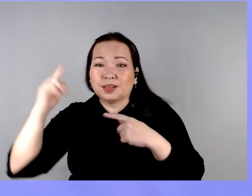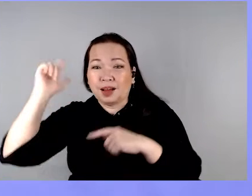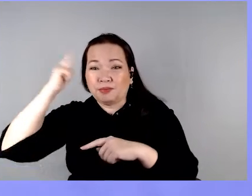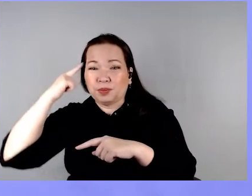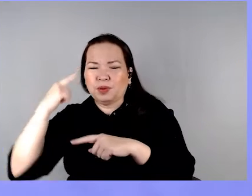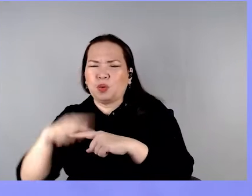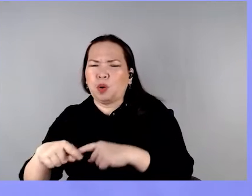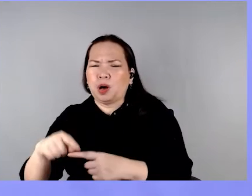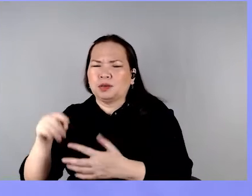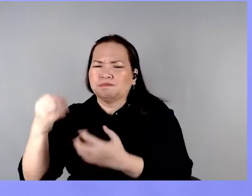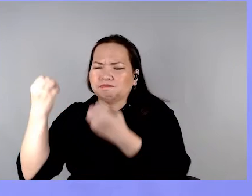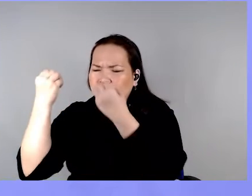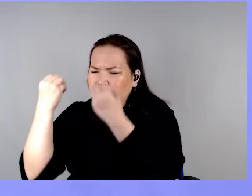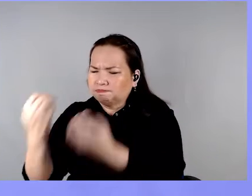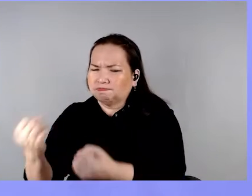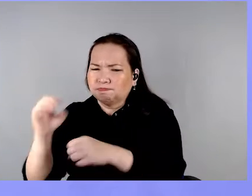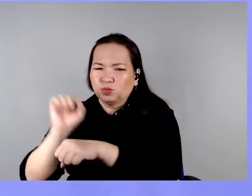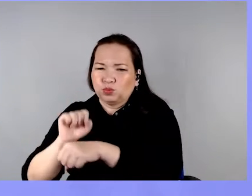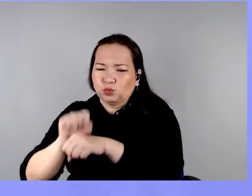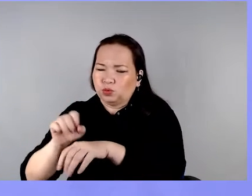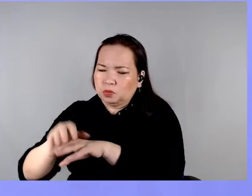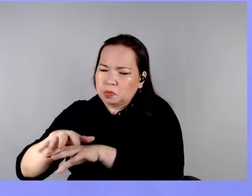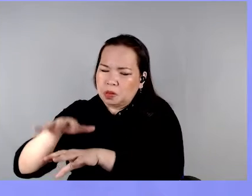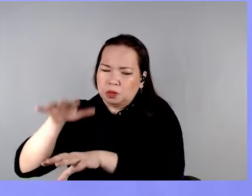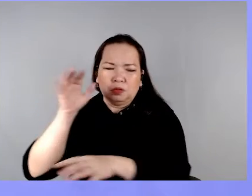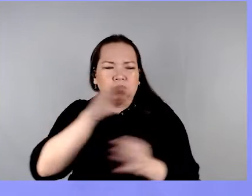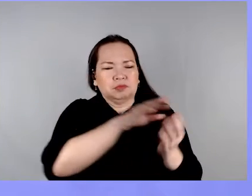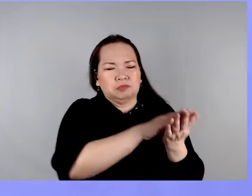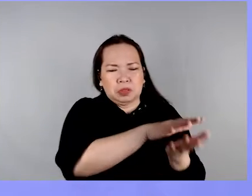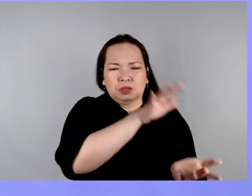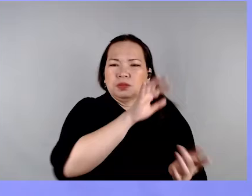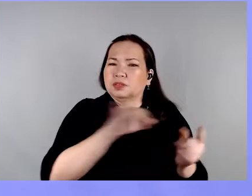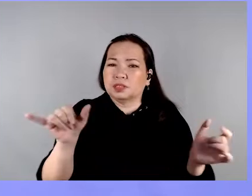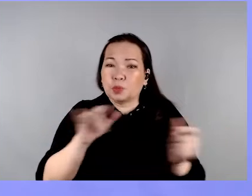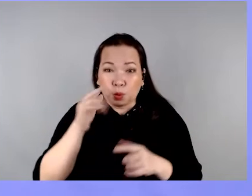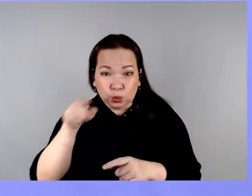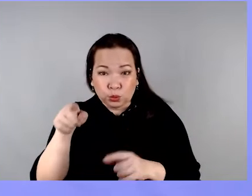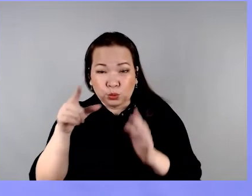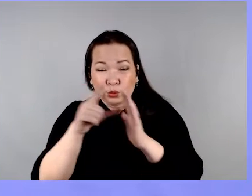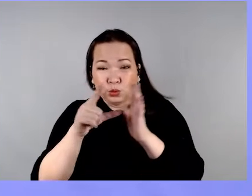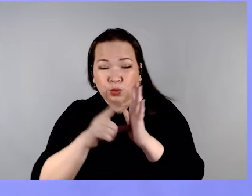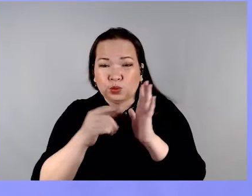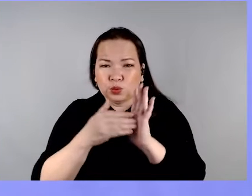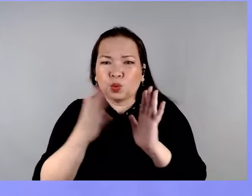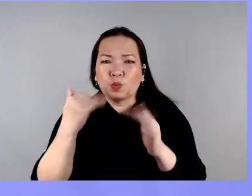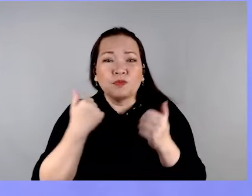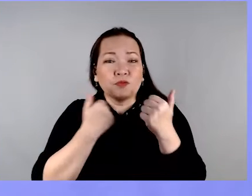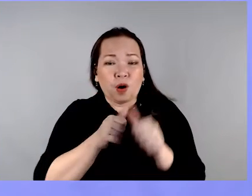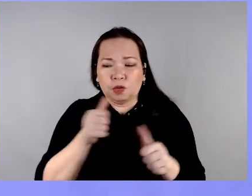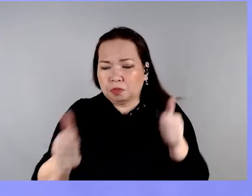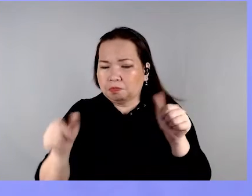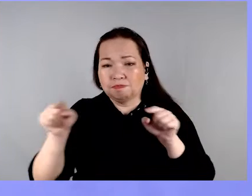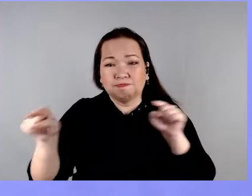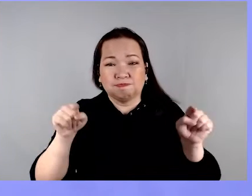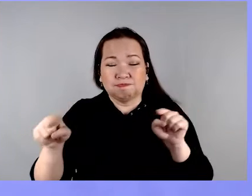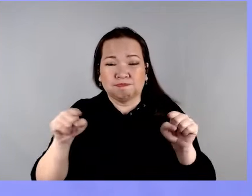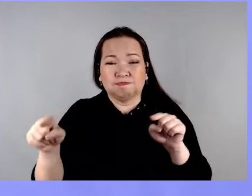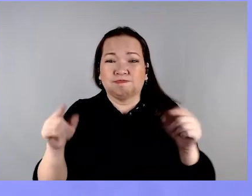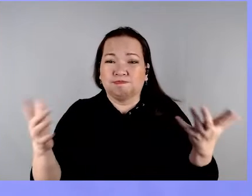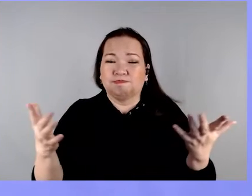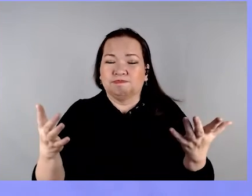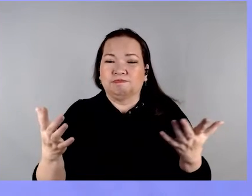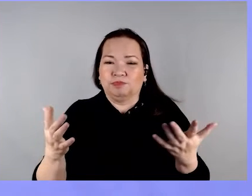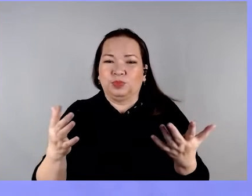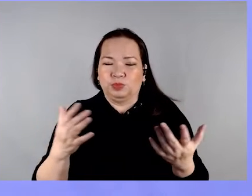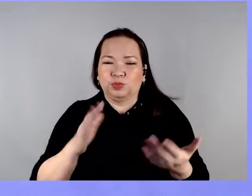the mountain of work they have. As law students, I hope you consider taking the path of a prosecutor or public attorney. Both